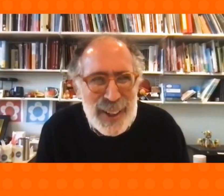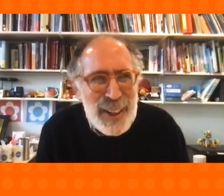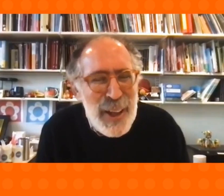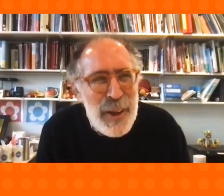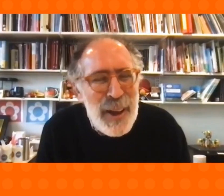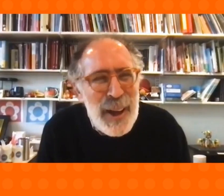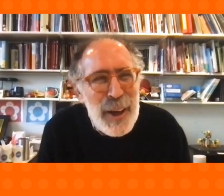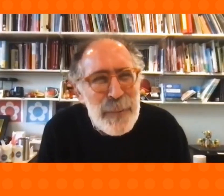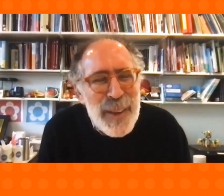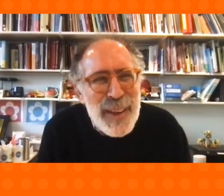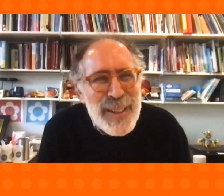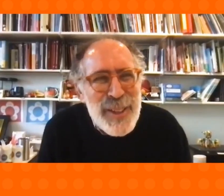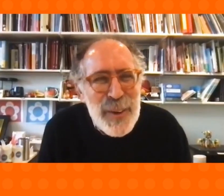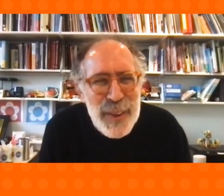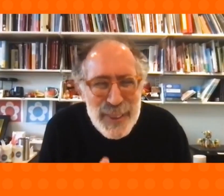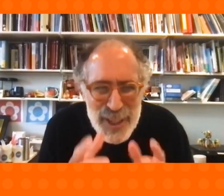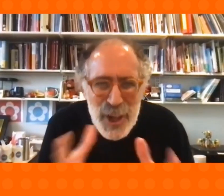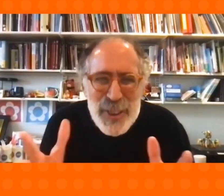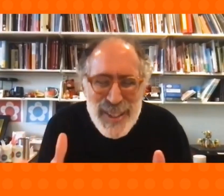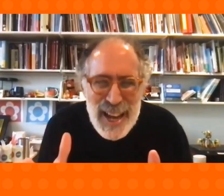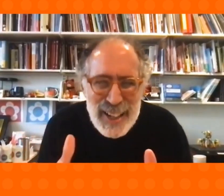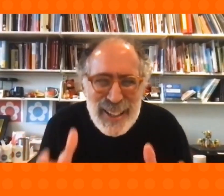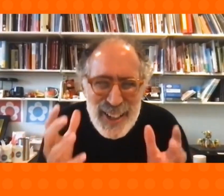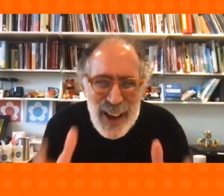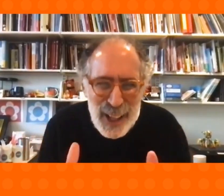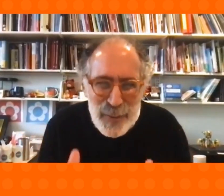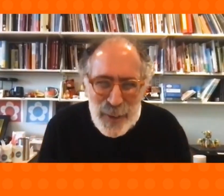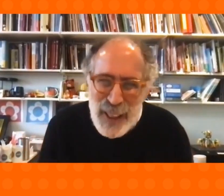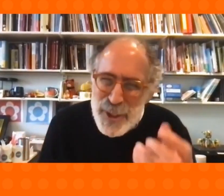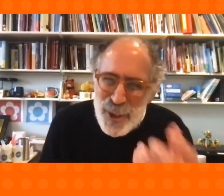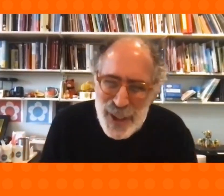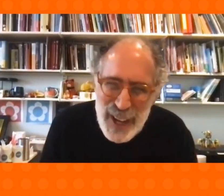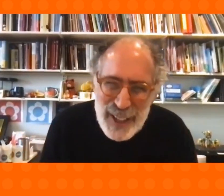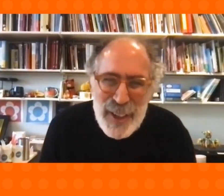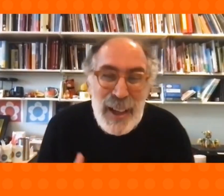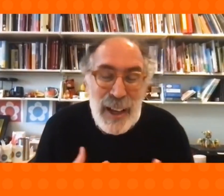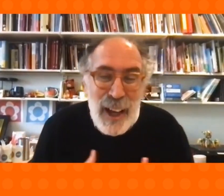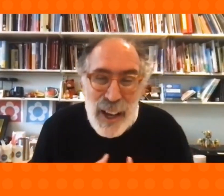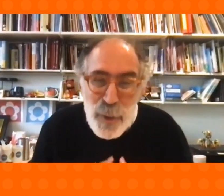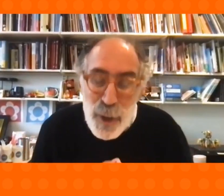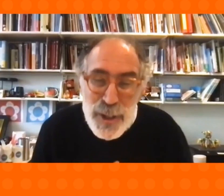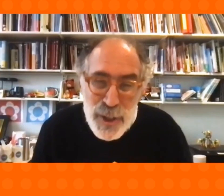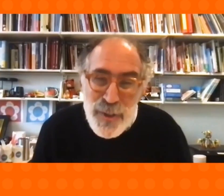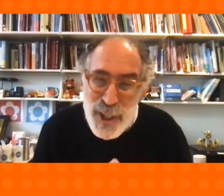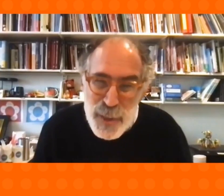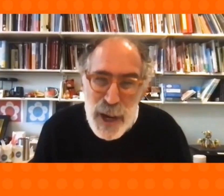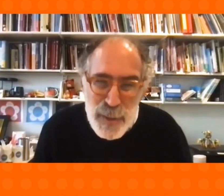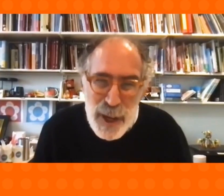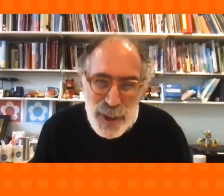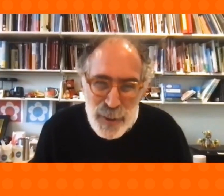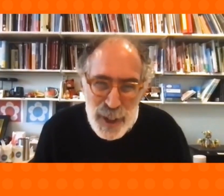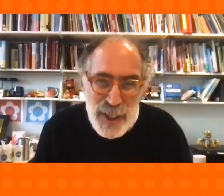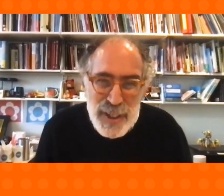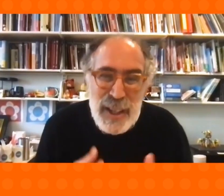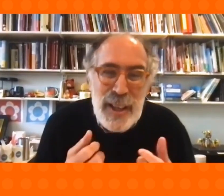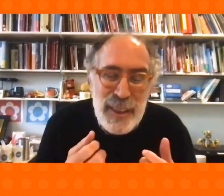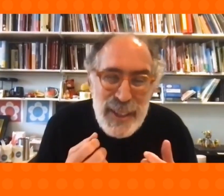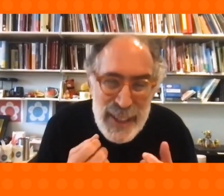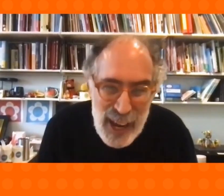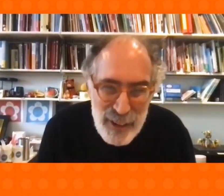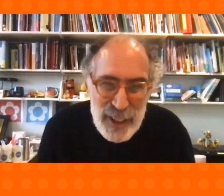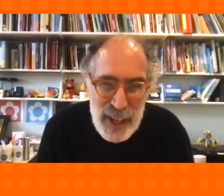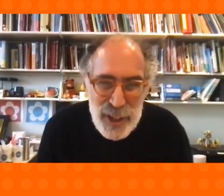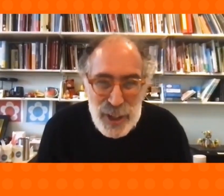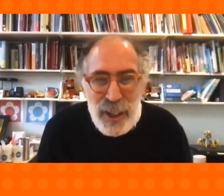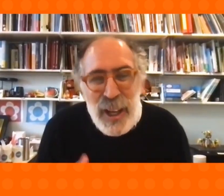online community. So let's go to the second, element. That was creative. I think what also is very special about the community is